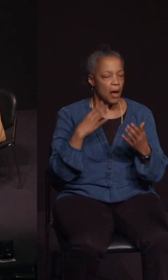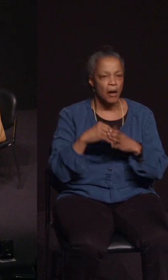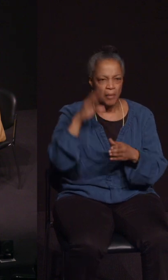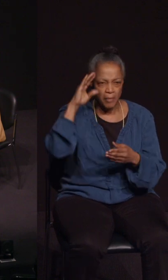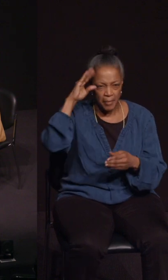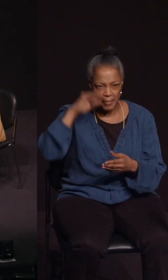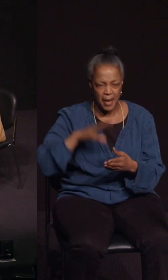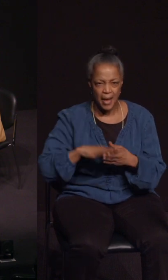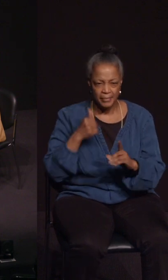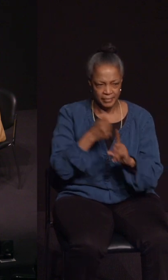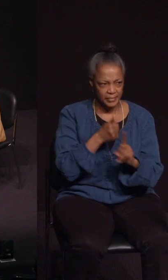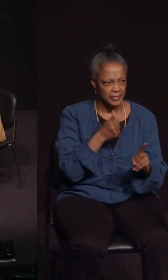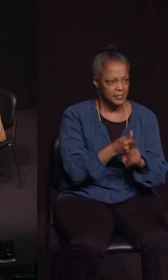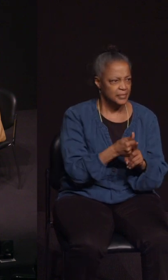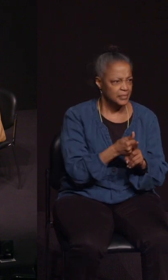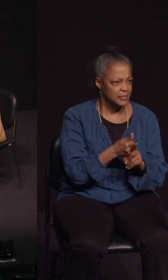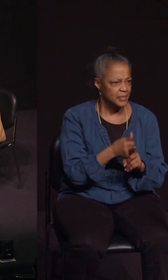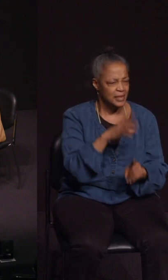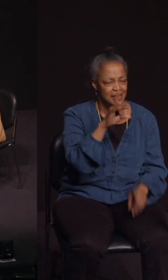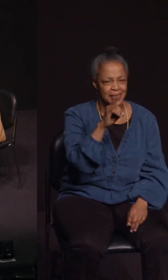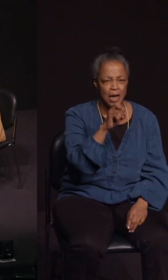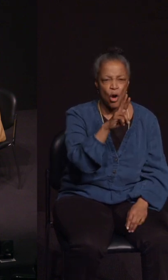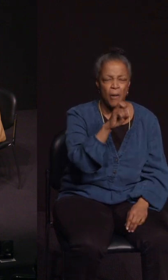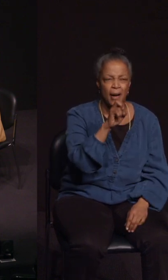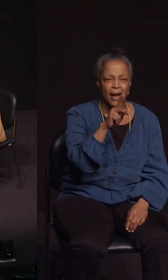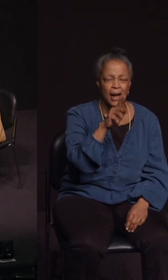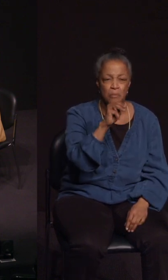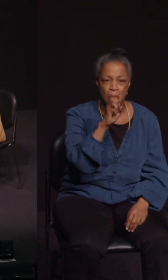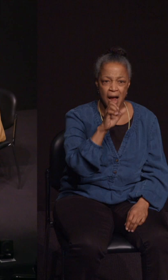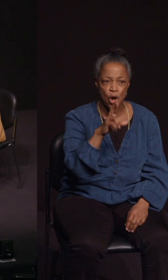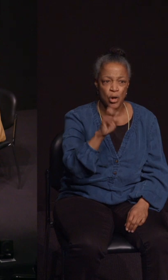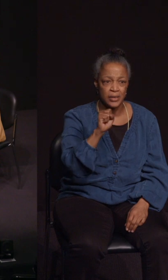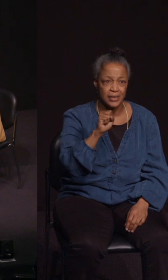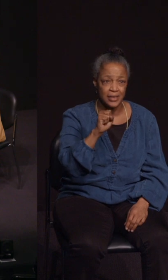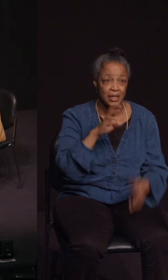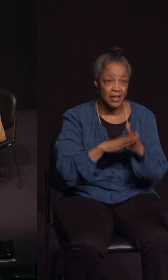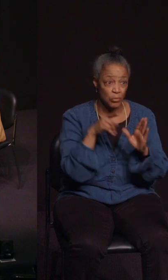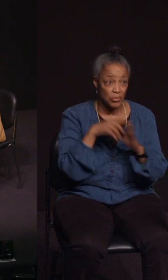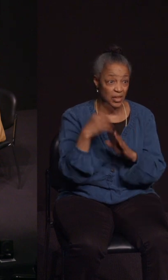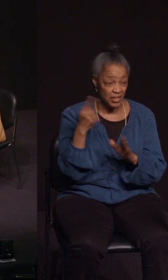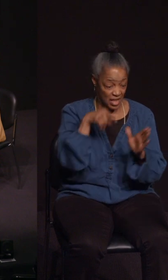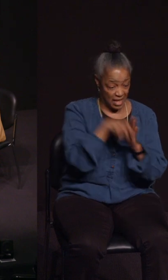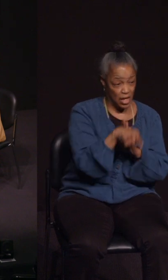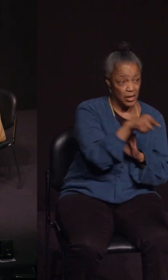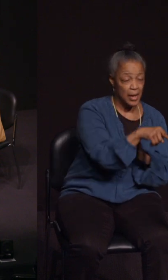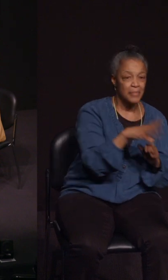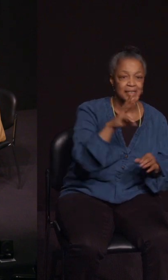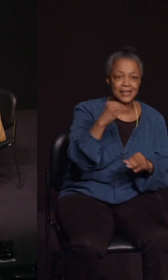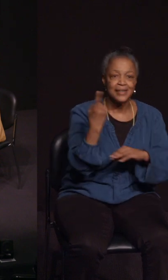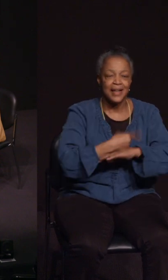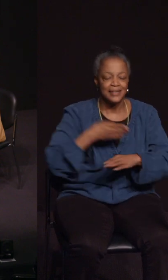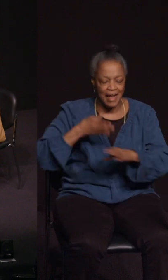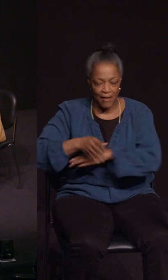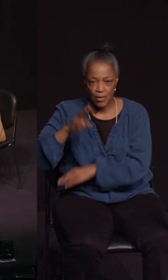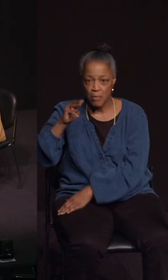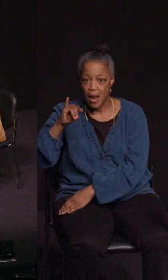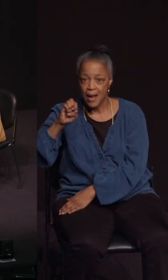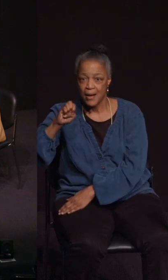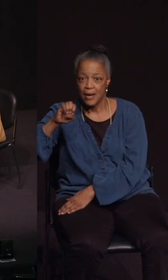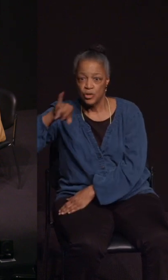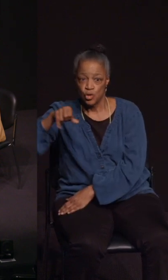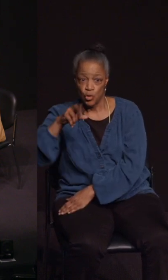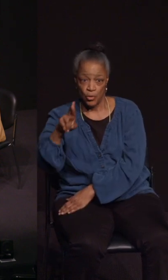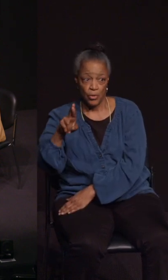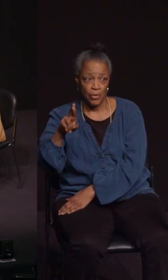Sr., his son Vondere Myers Jr. was killed about 60 days after Mike Jr. And he had